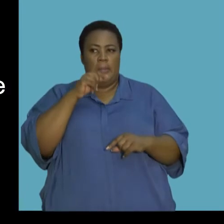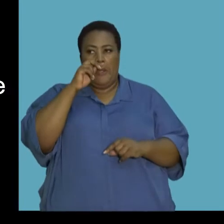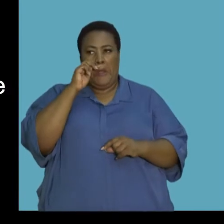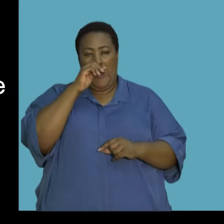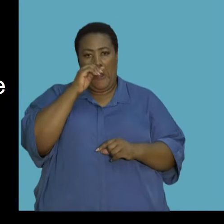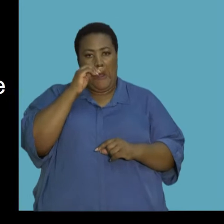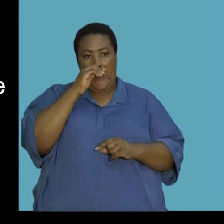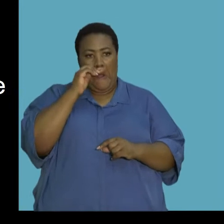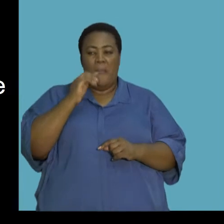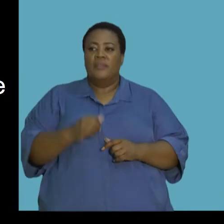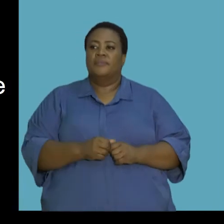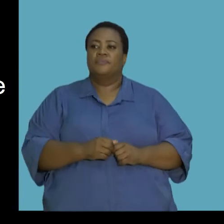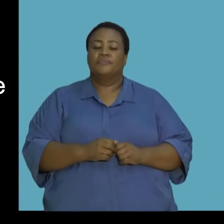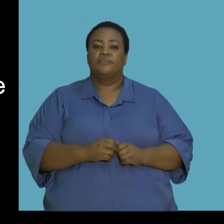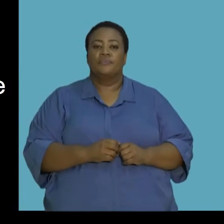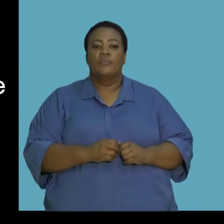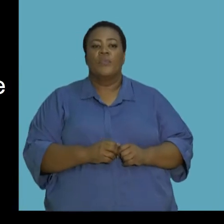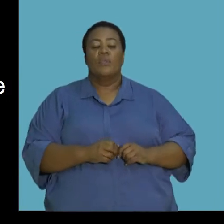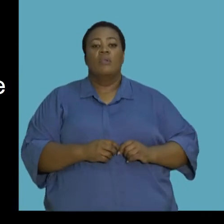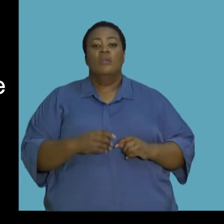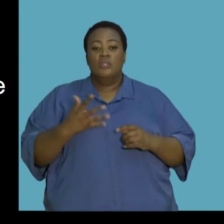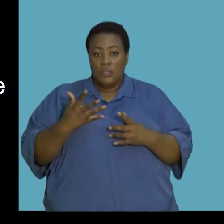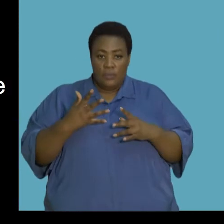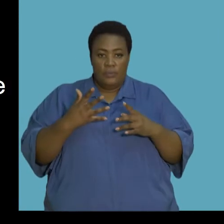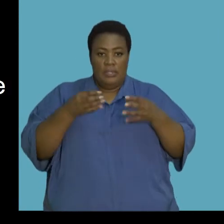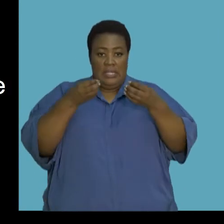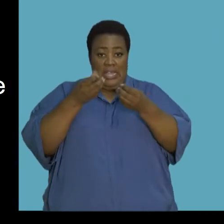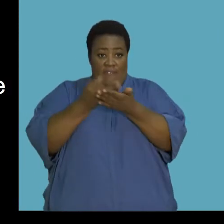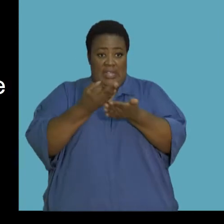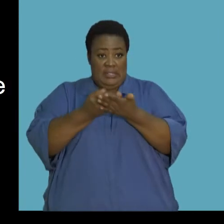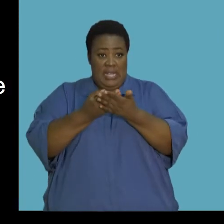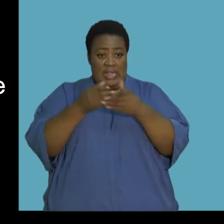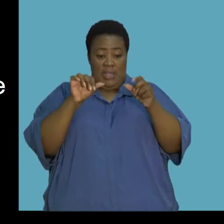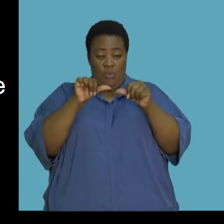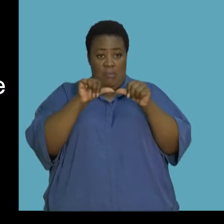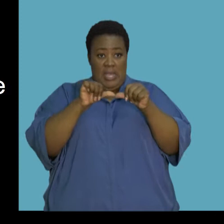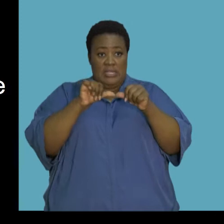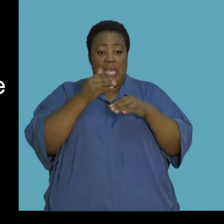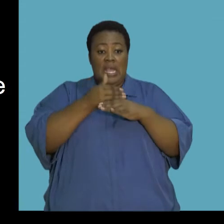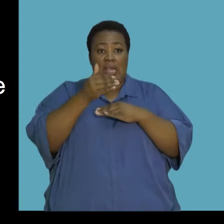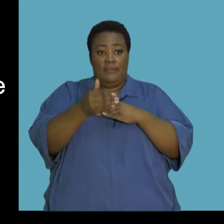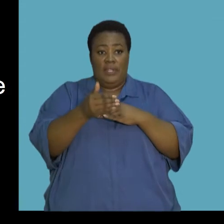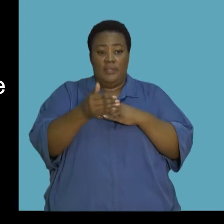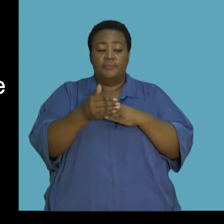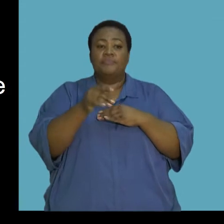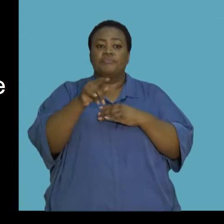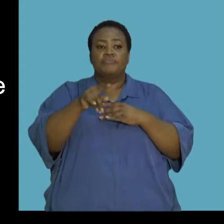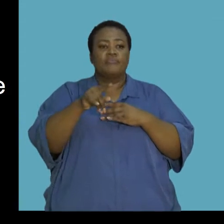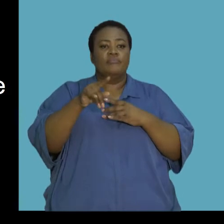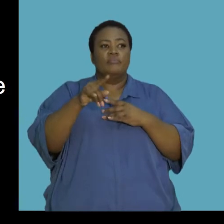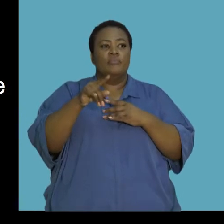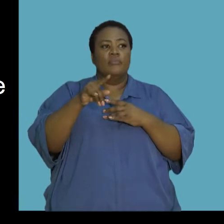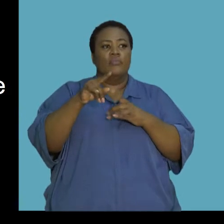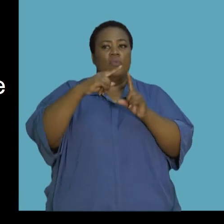Okay, so the factor that is being measured after the input variable has been enacted. Example,